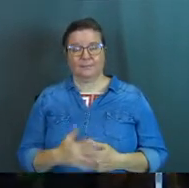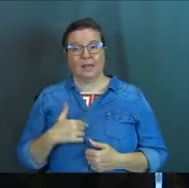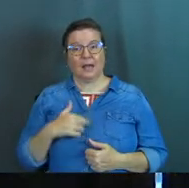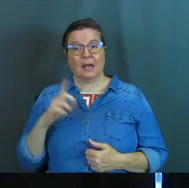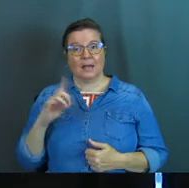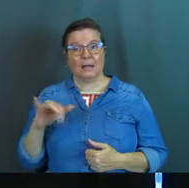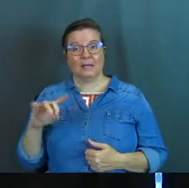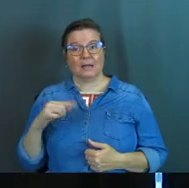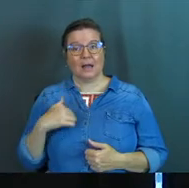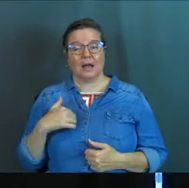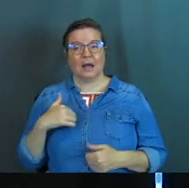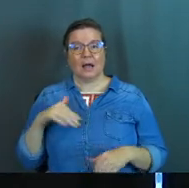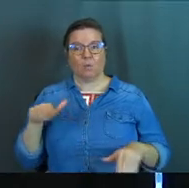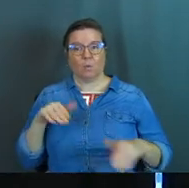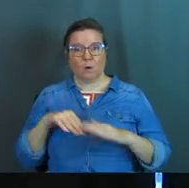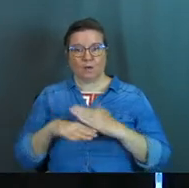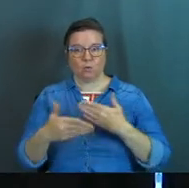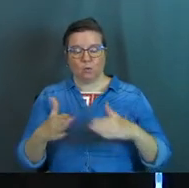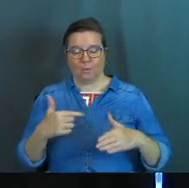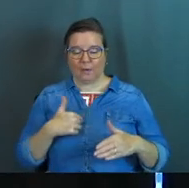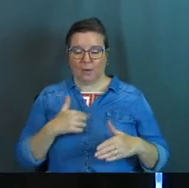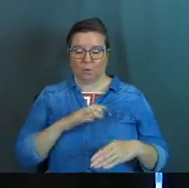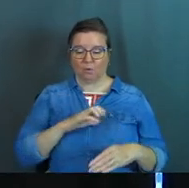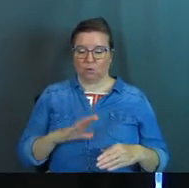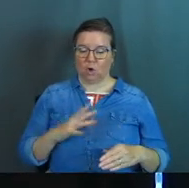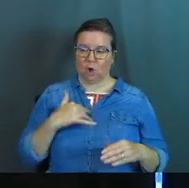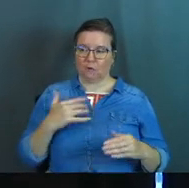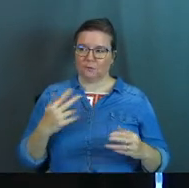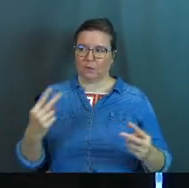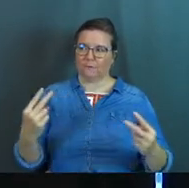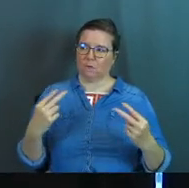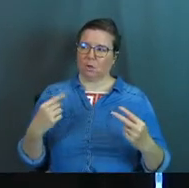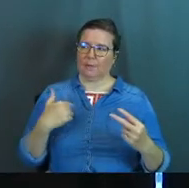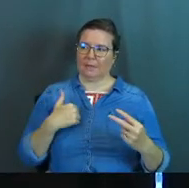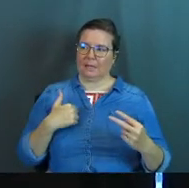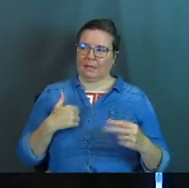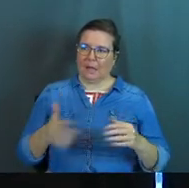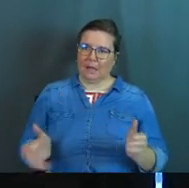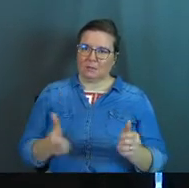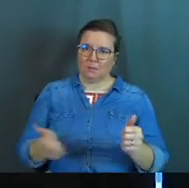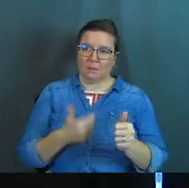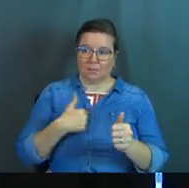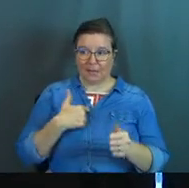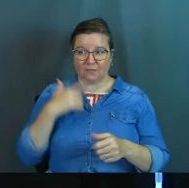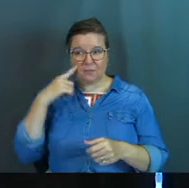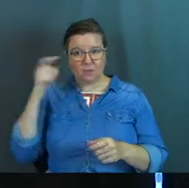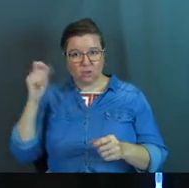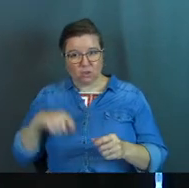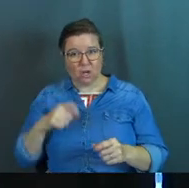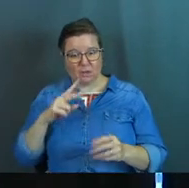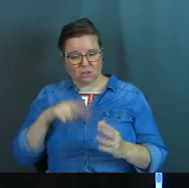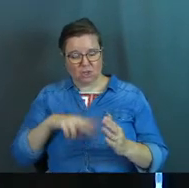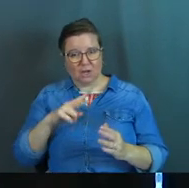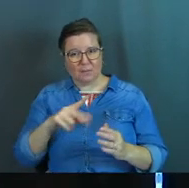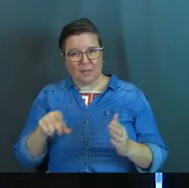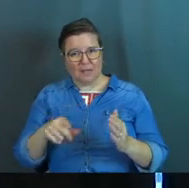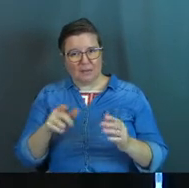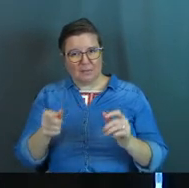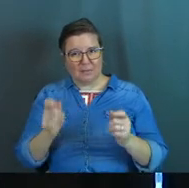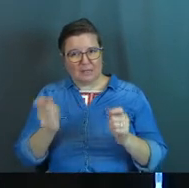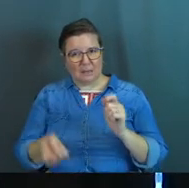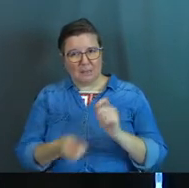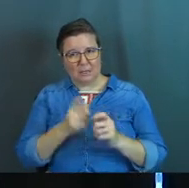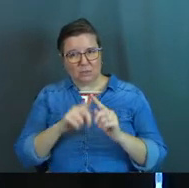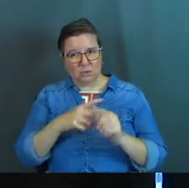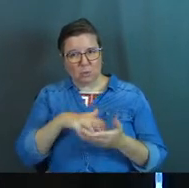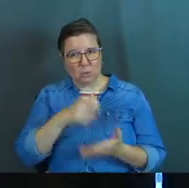And I did. I would walk into a room and I'm like, the Christians ought to lift me up. They ought to come after me. You ever judge and be cruel toward wealthy people